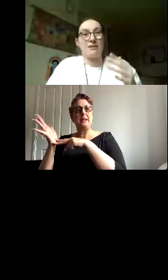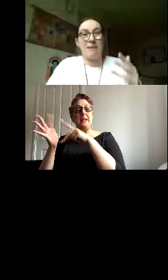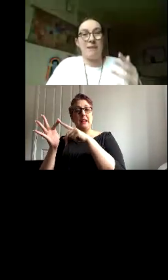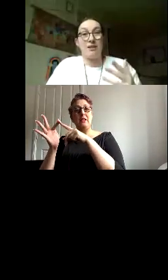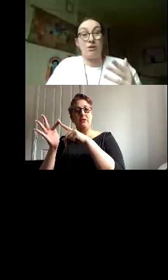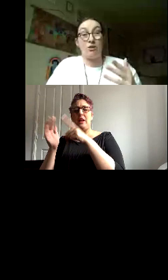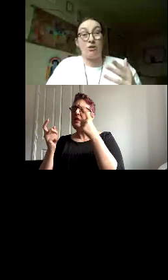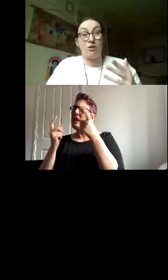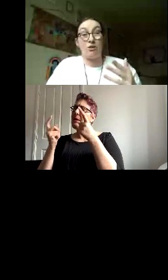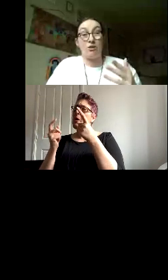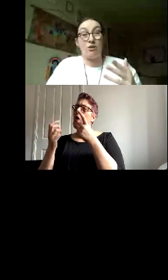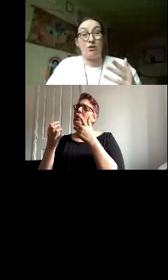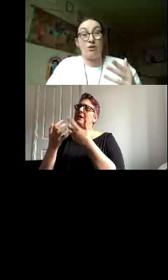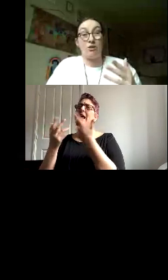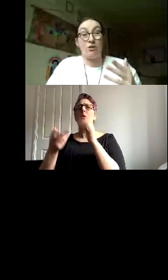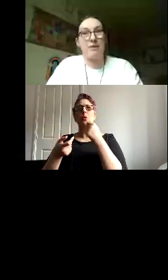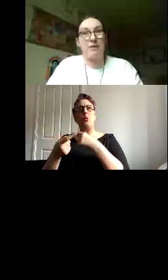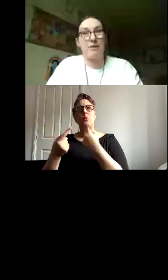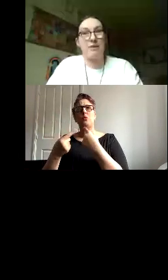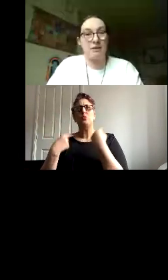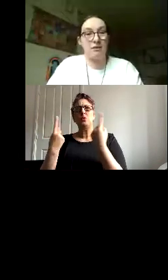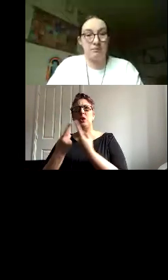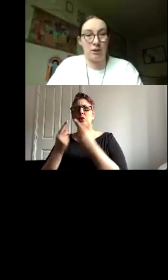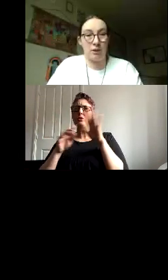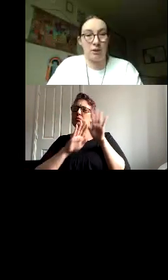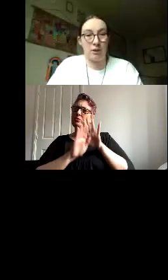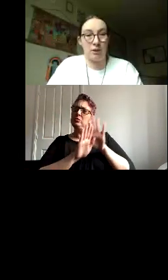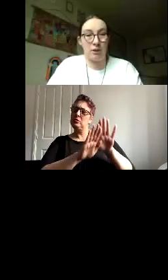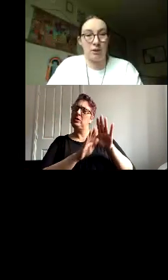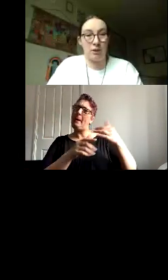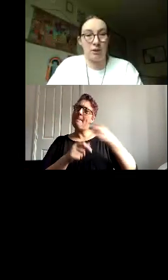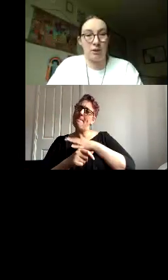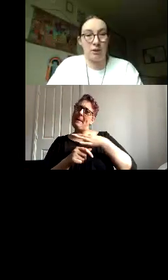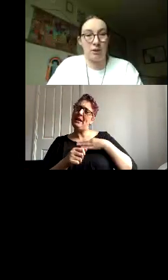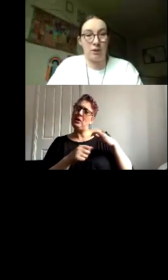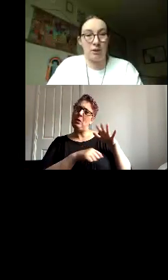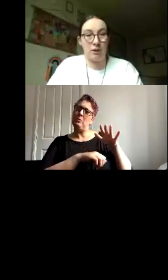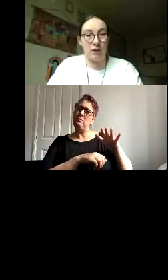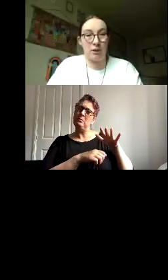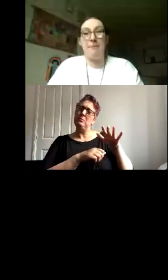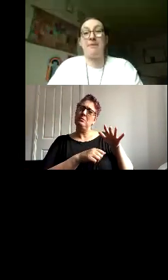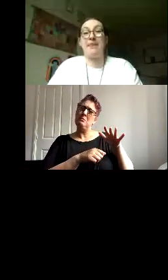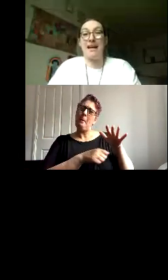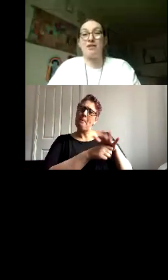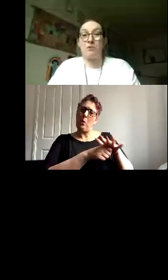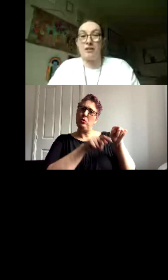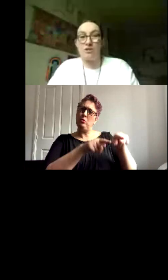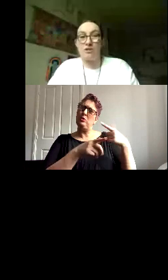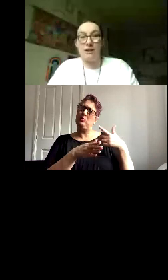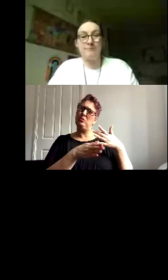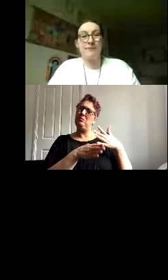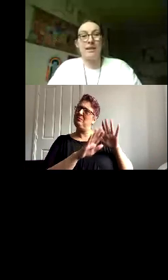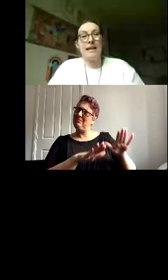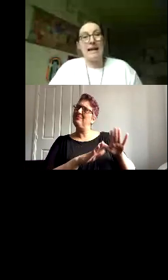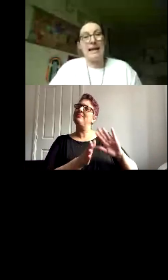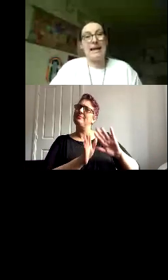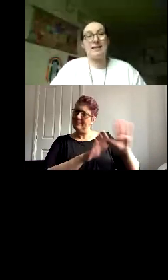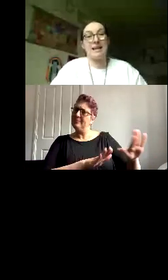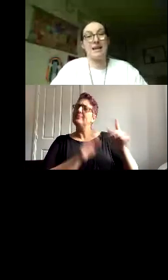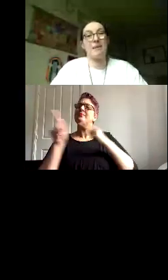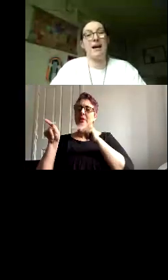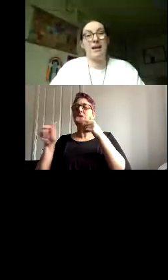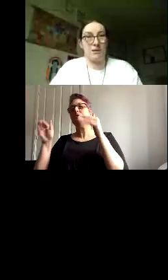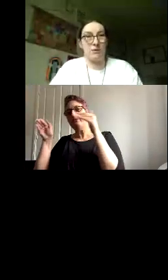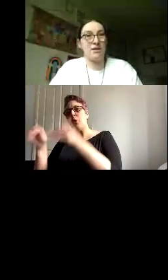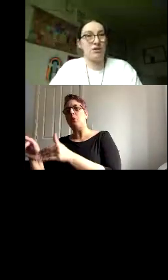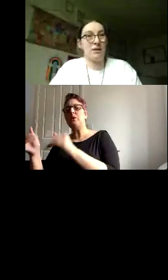and making sure we're not acting within the medical model. So the next question is